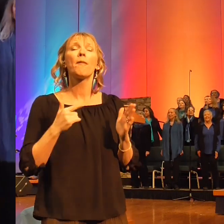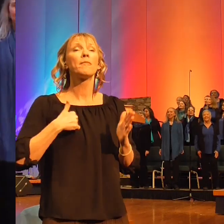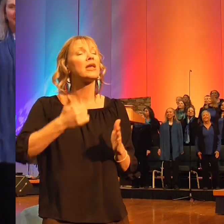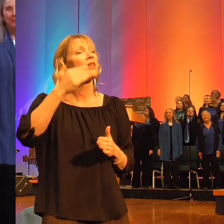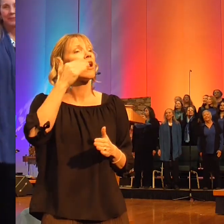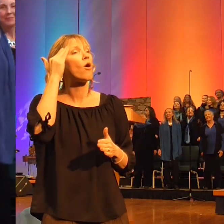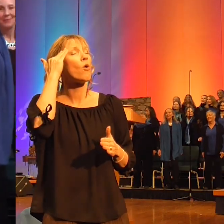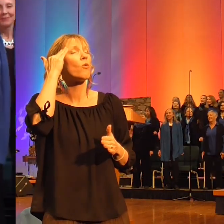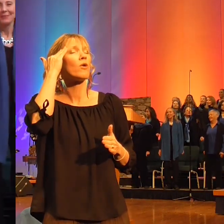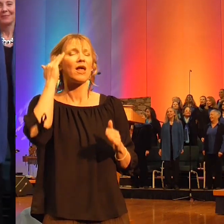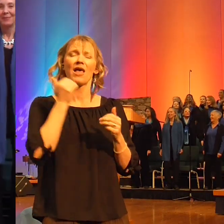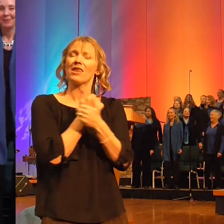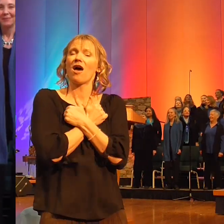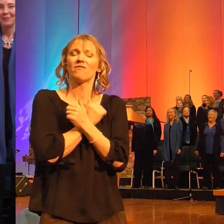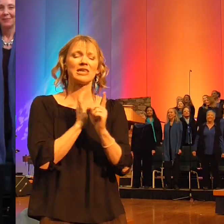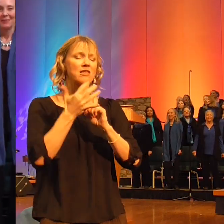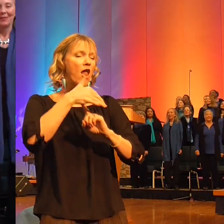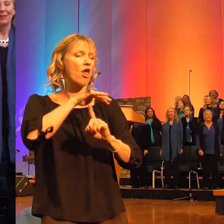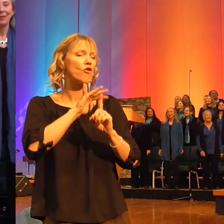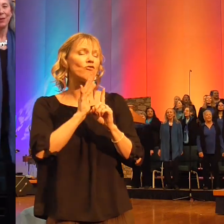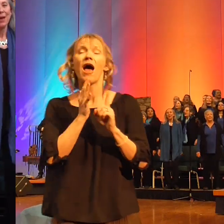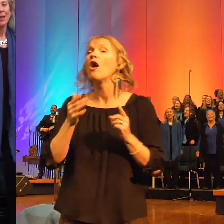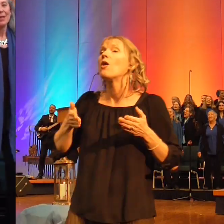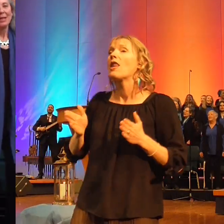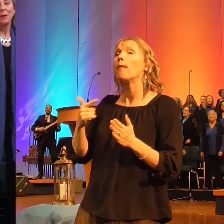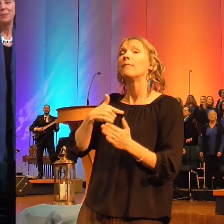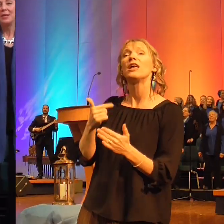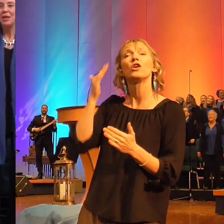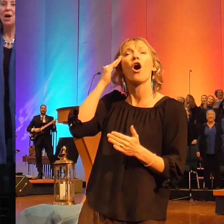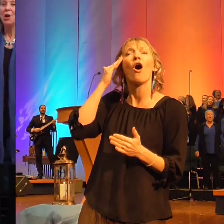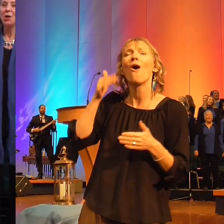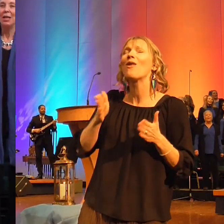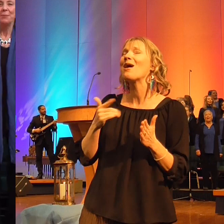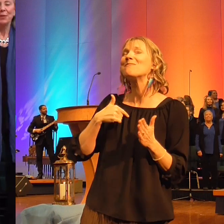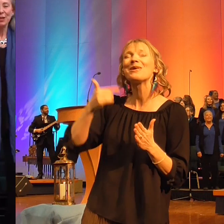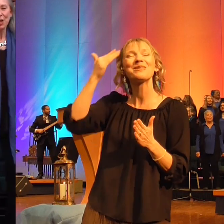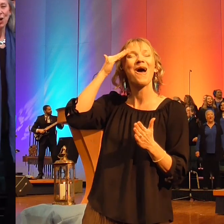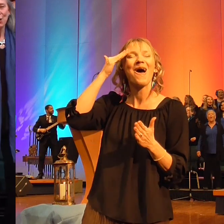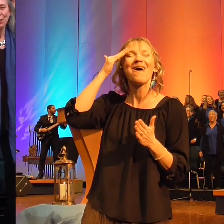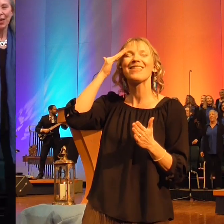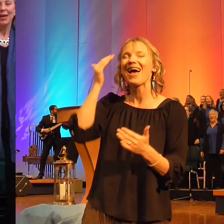Oh, let me know that love is all around.